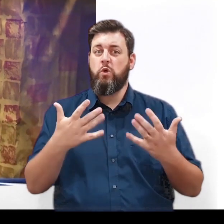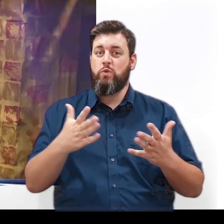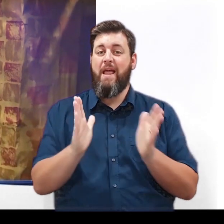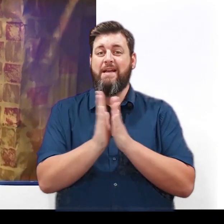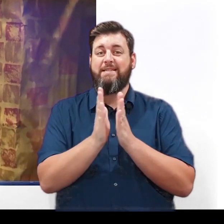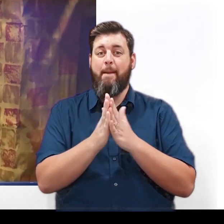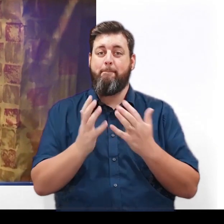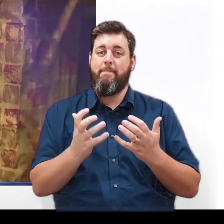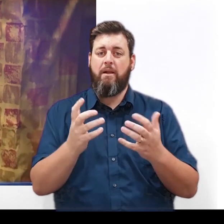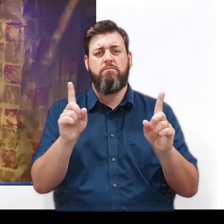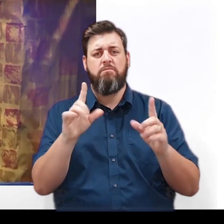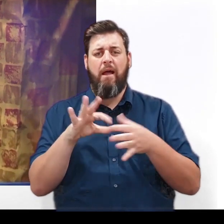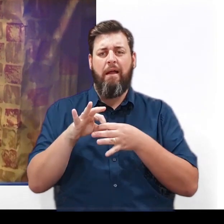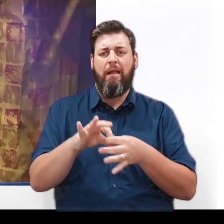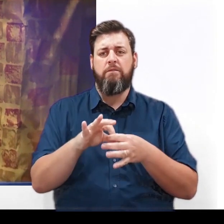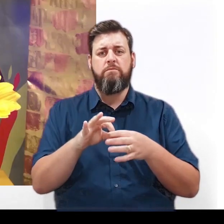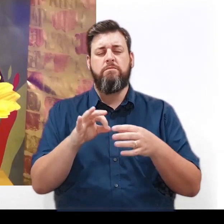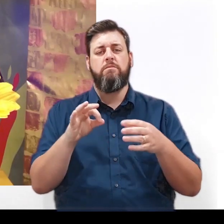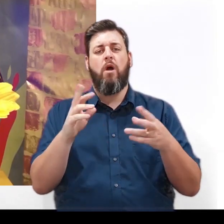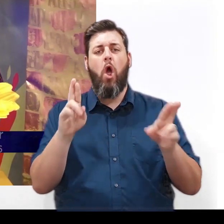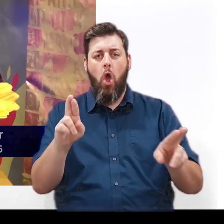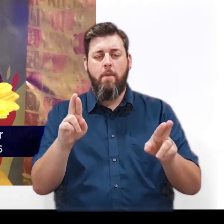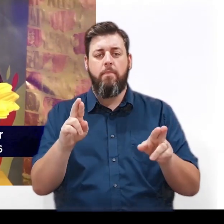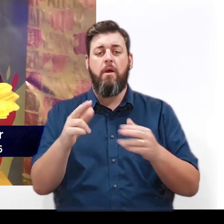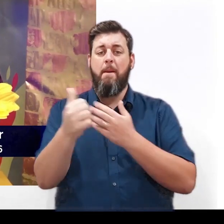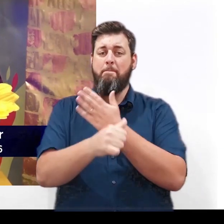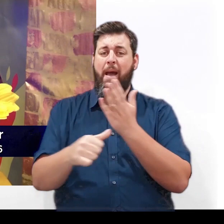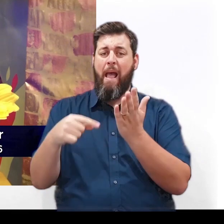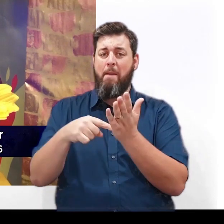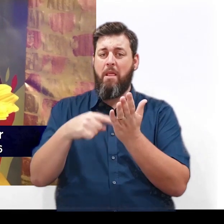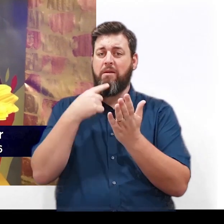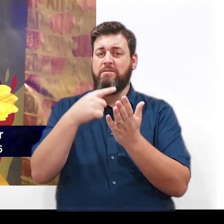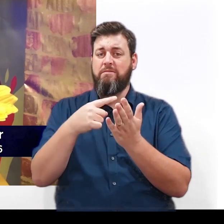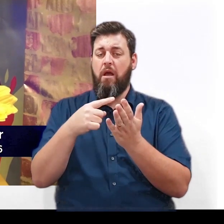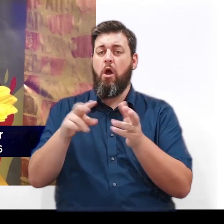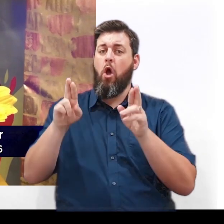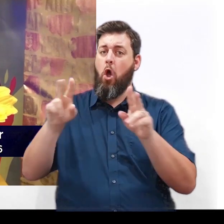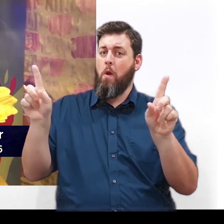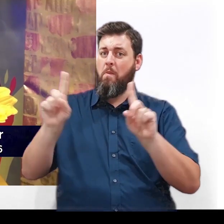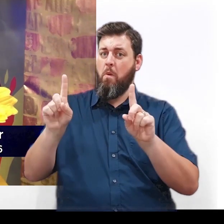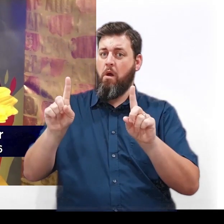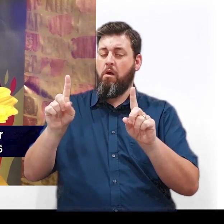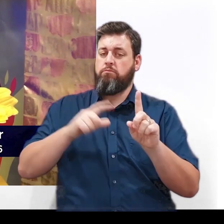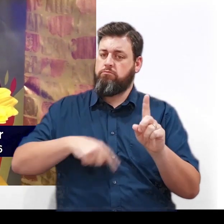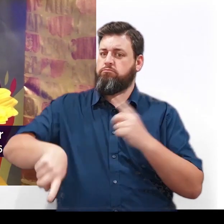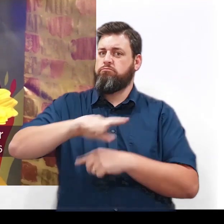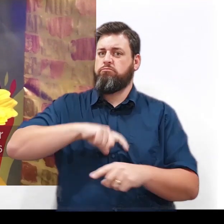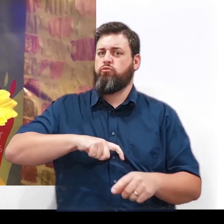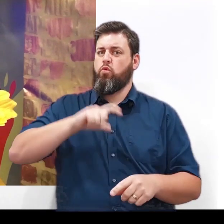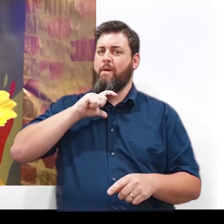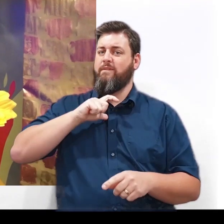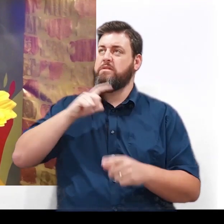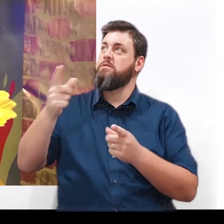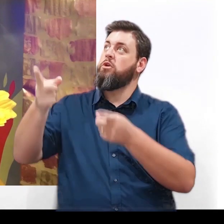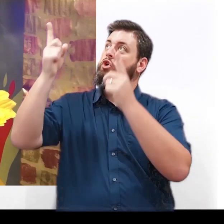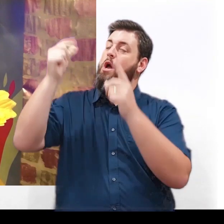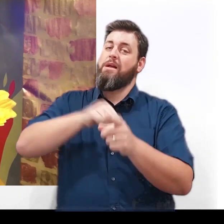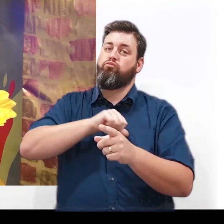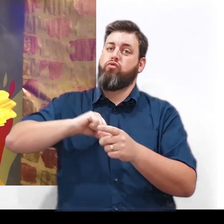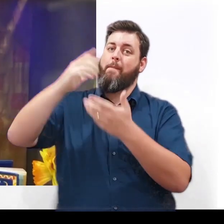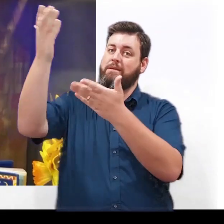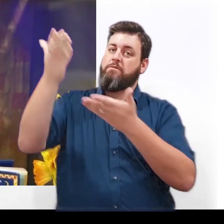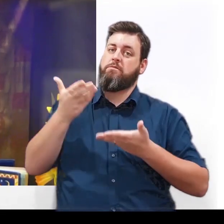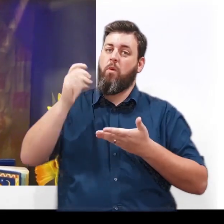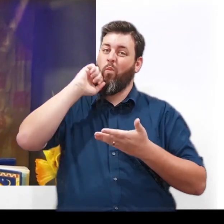Today's assembly is all about hope. Hope in the Bible means to have a confident expectation of the promises God has given